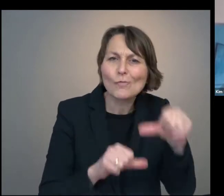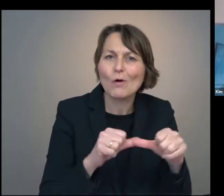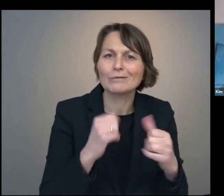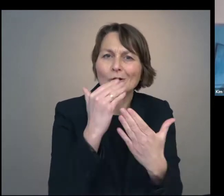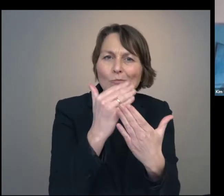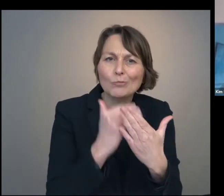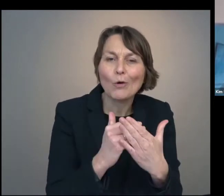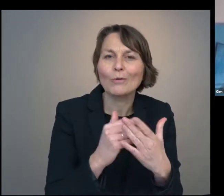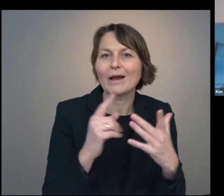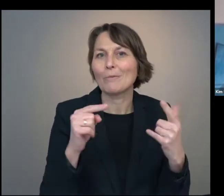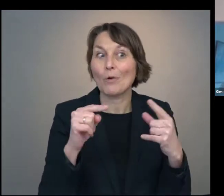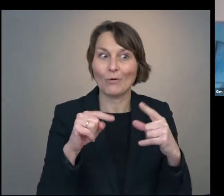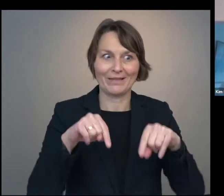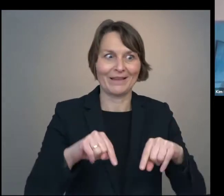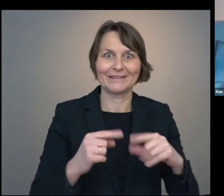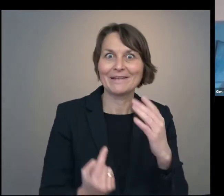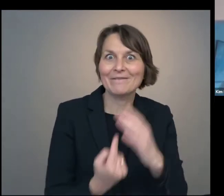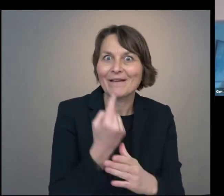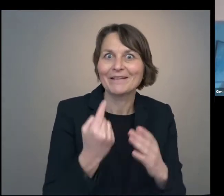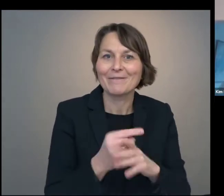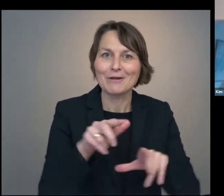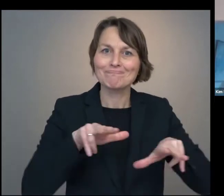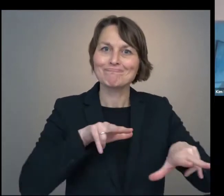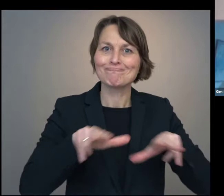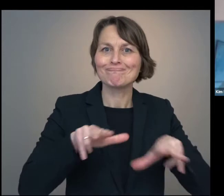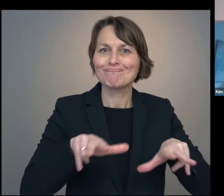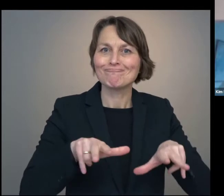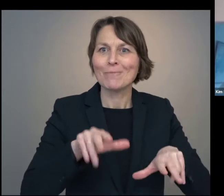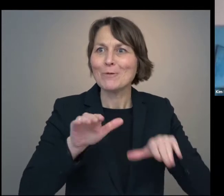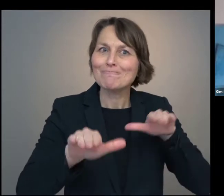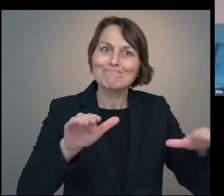structured programs and initiatives like this one.